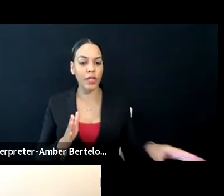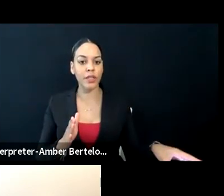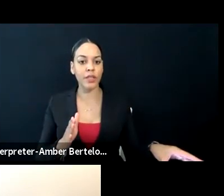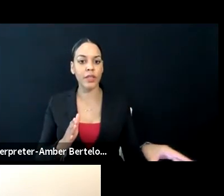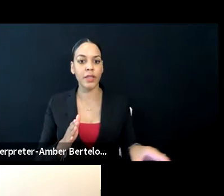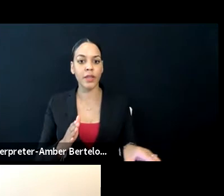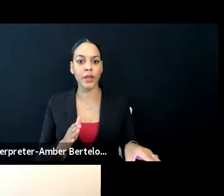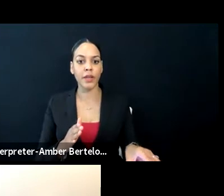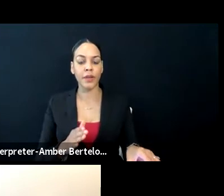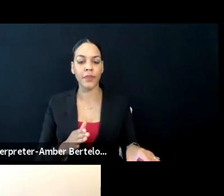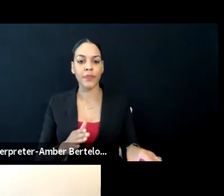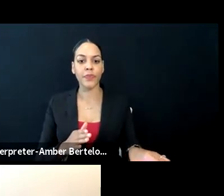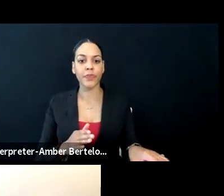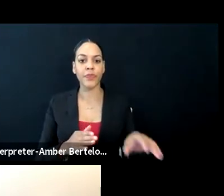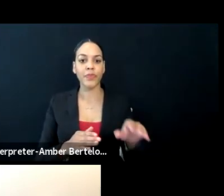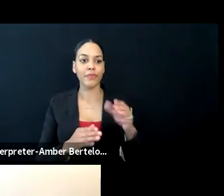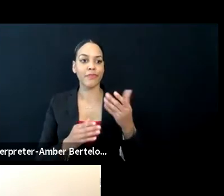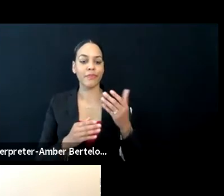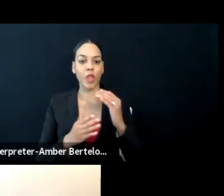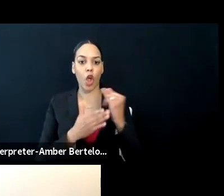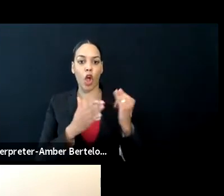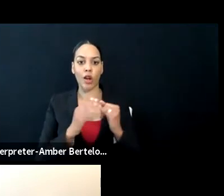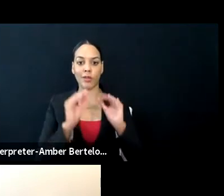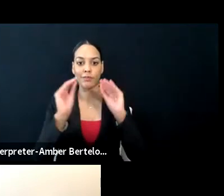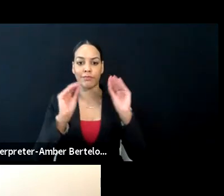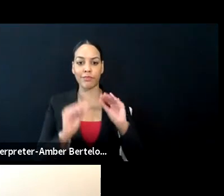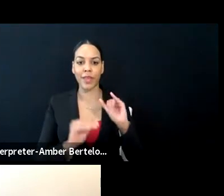installation at the public, and then I had my